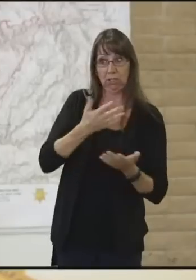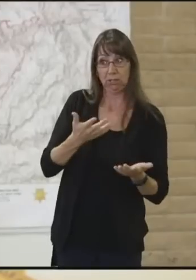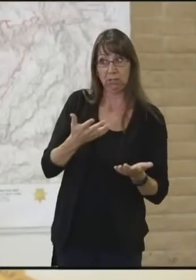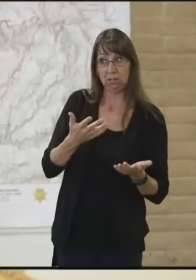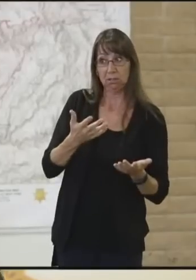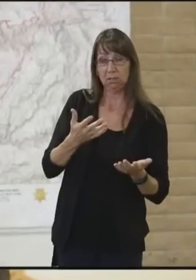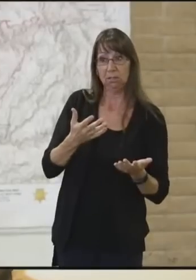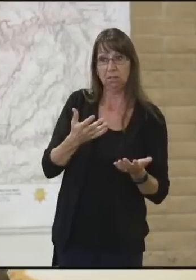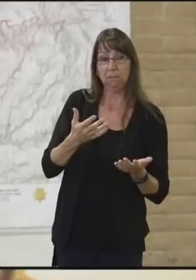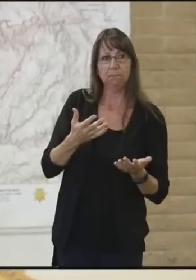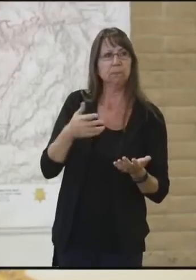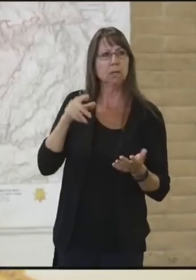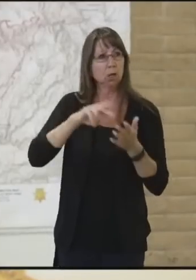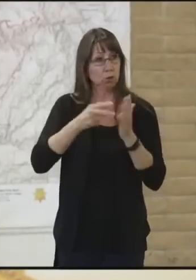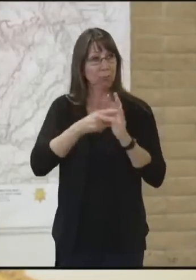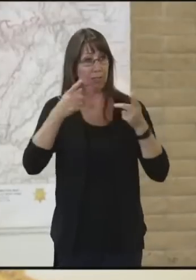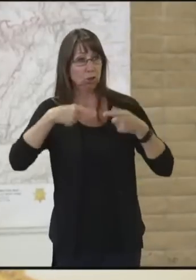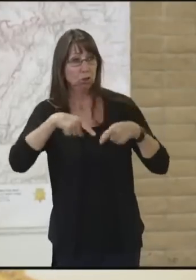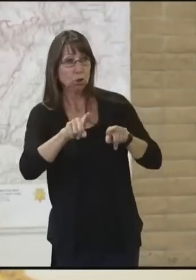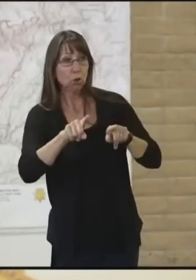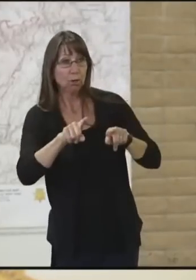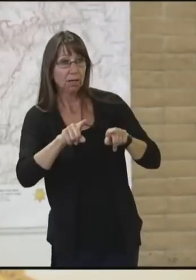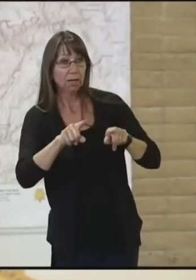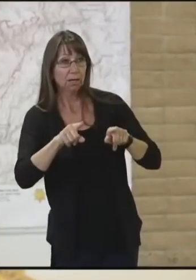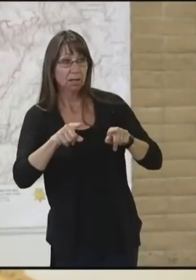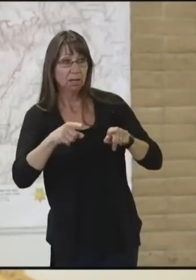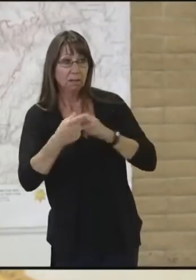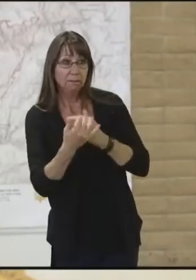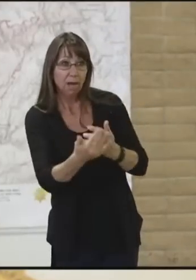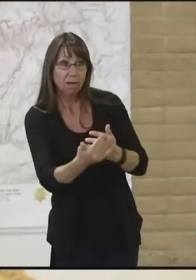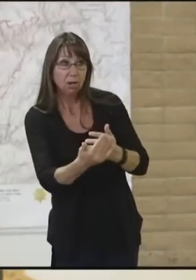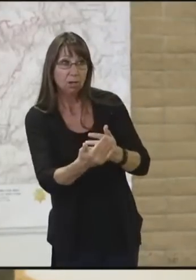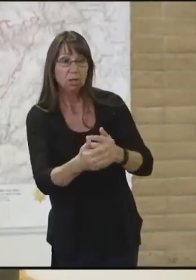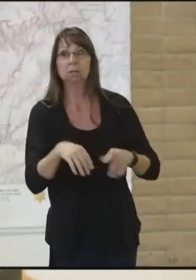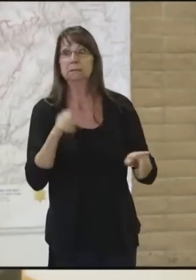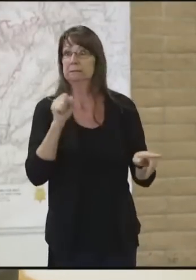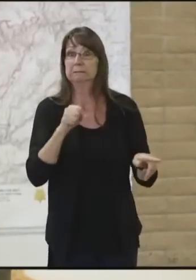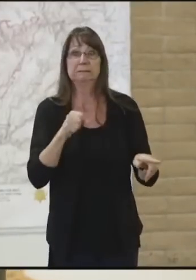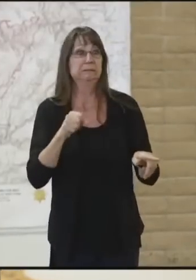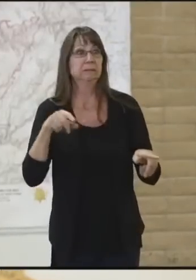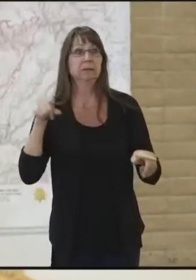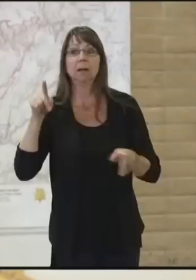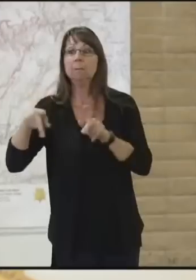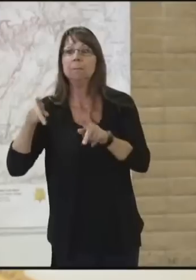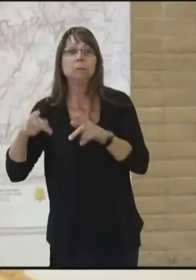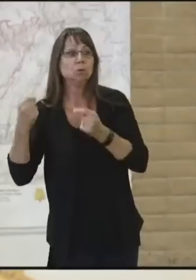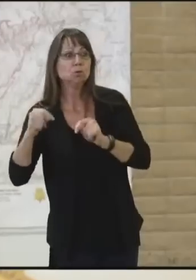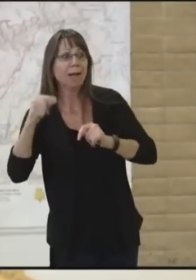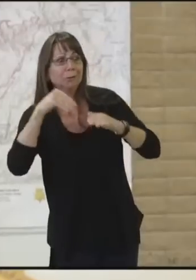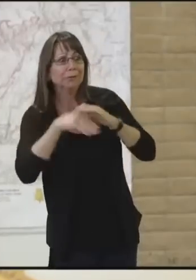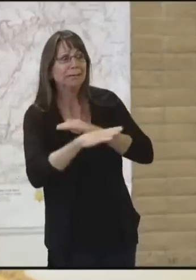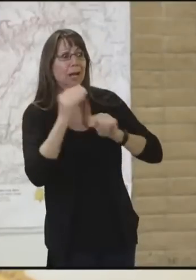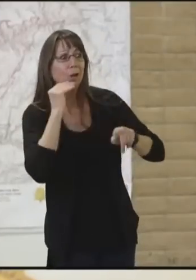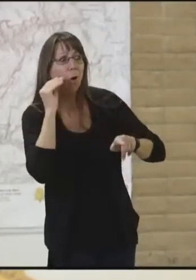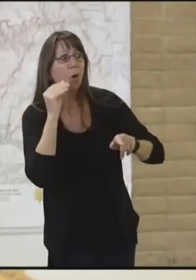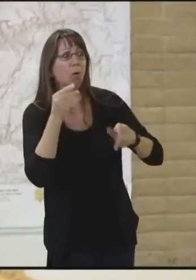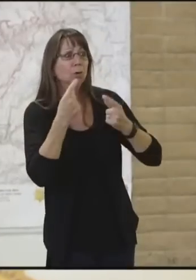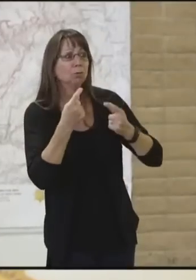Cal Fire. Like during the incident? Yeah, preventing people from going, they say they were going to try to pull, some of the. Right.